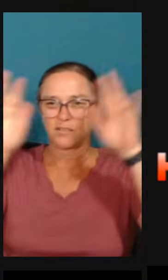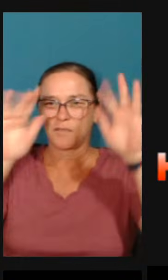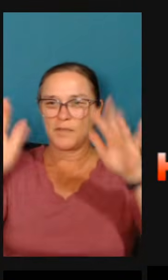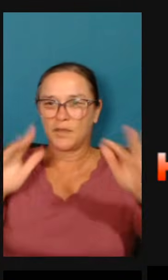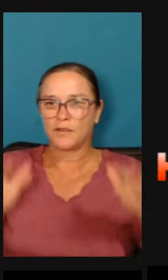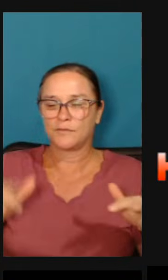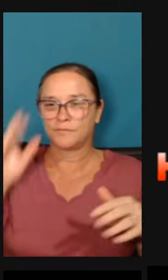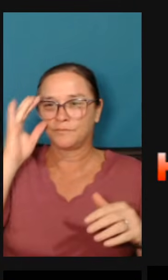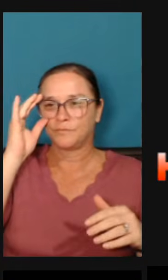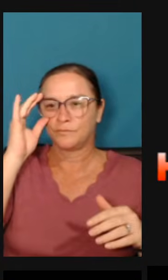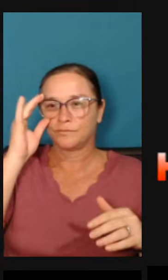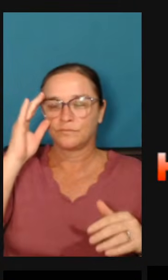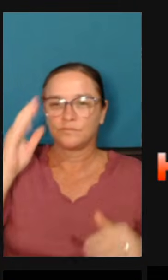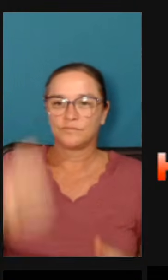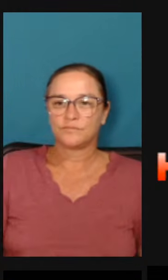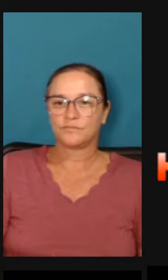Tephra.